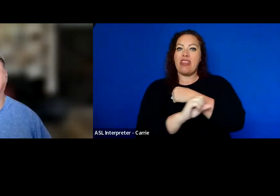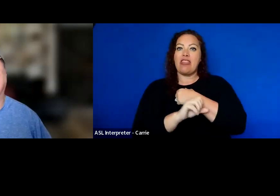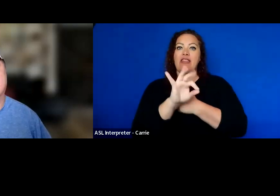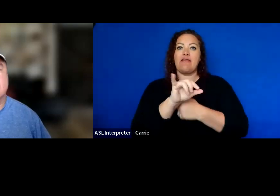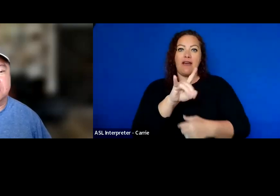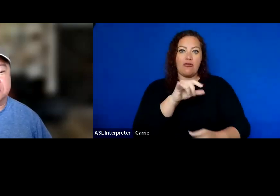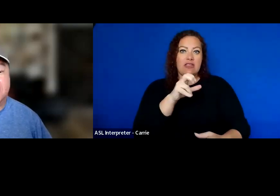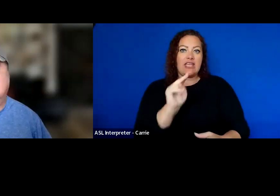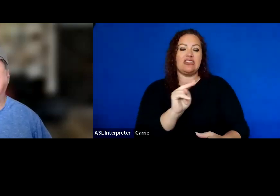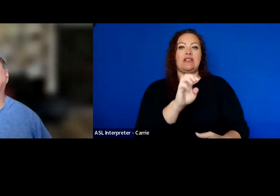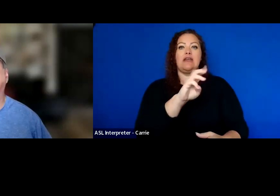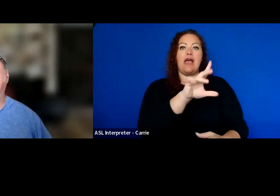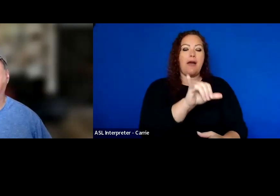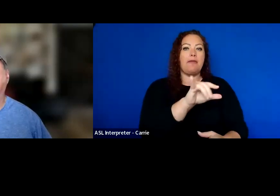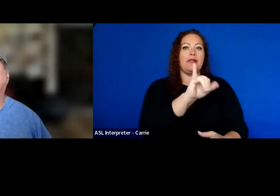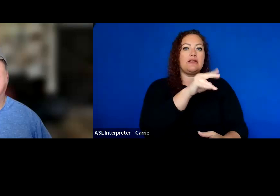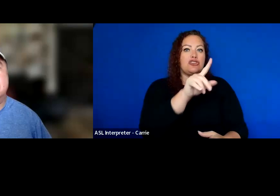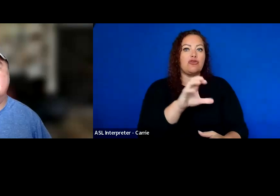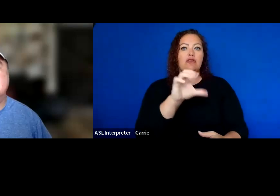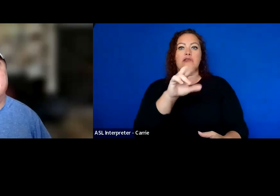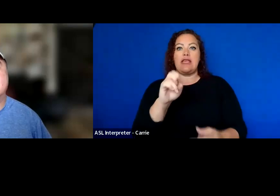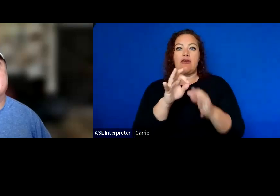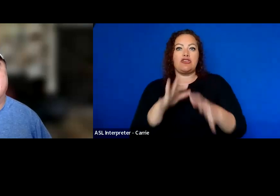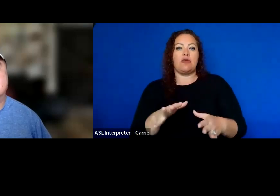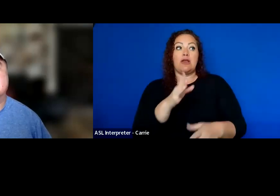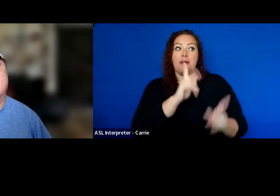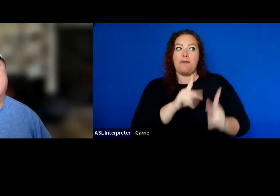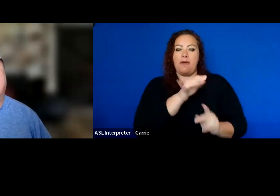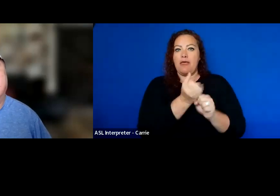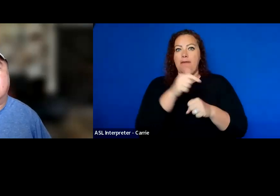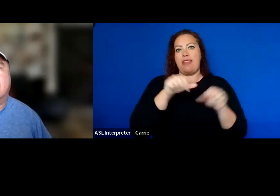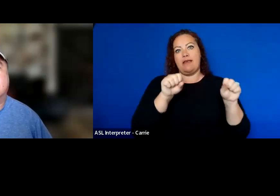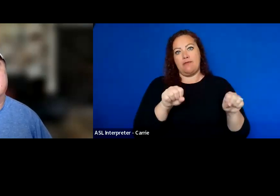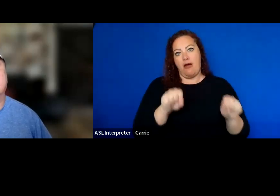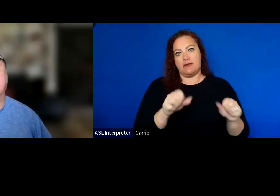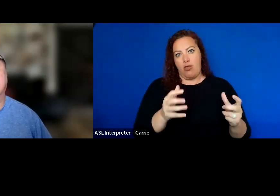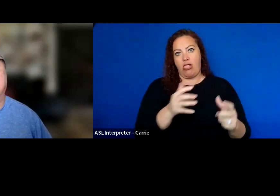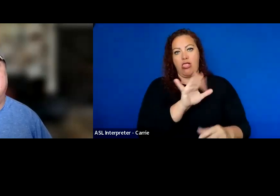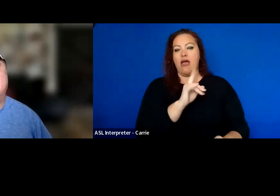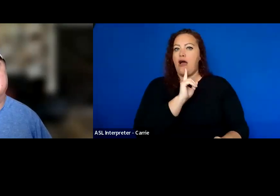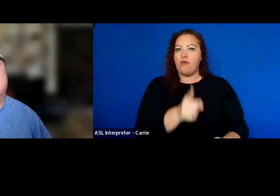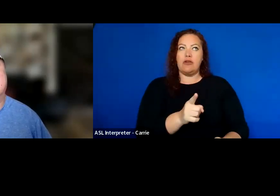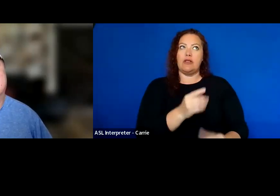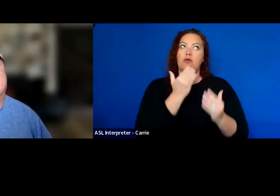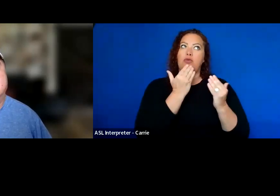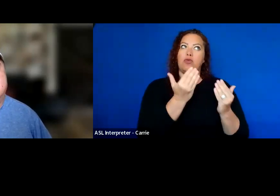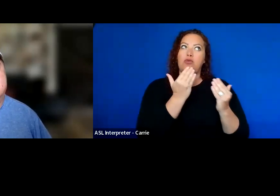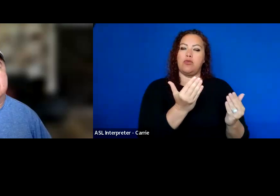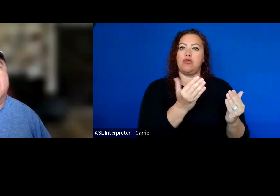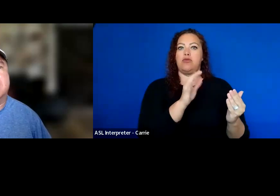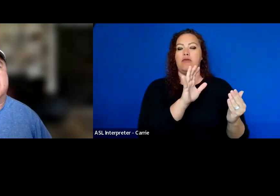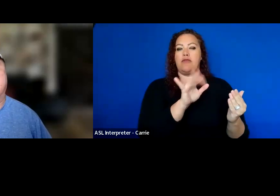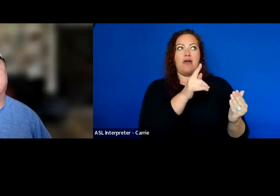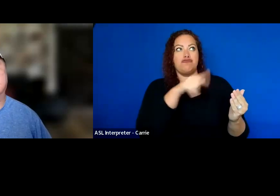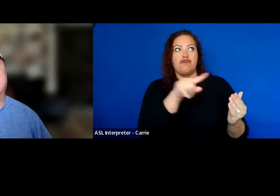Julie, Carrie, our interpreter, the people who make this possible. I'm really grateful that